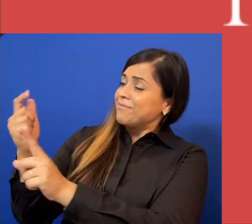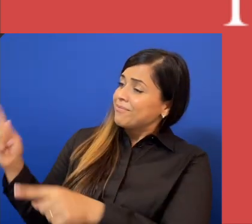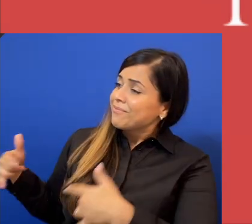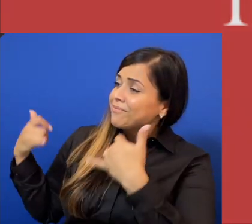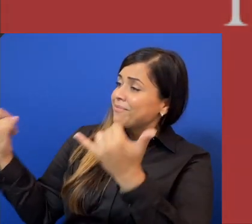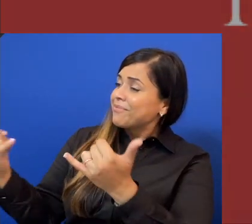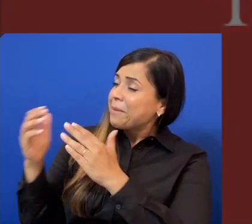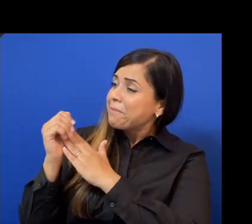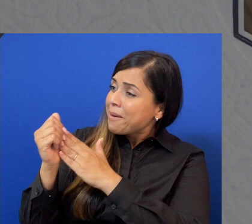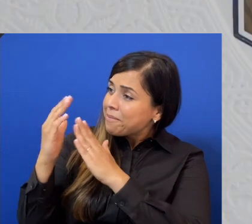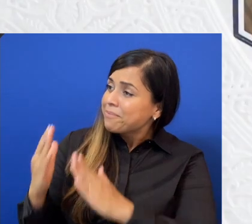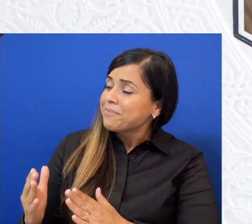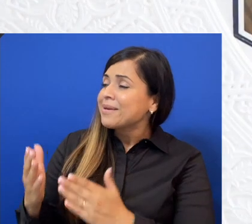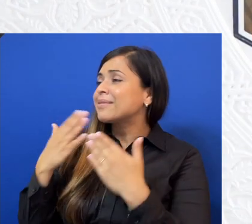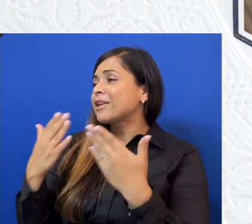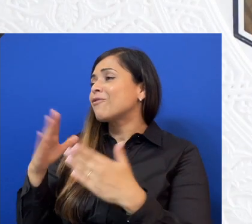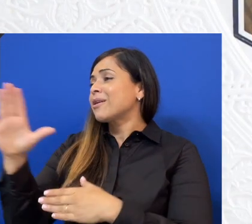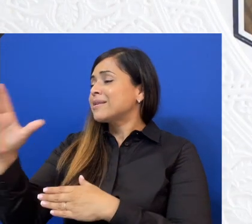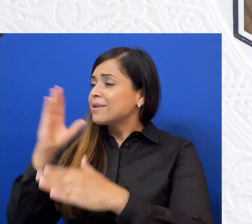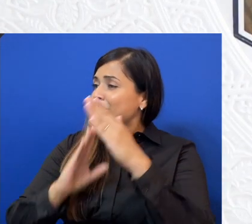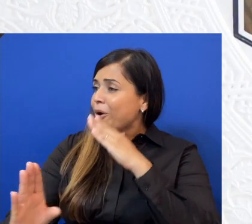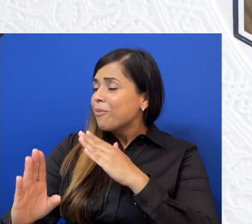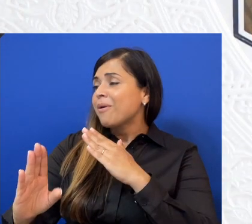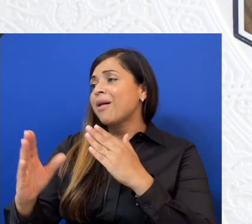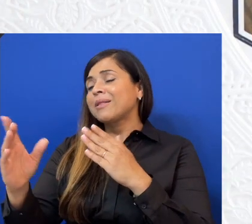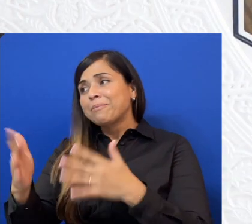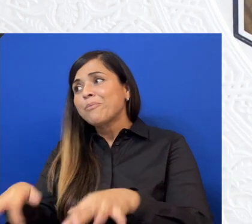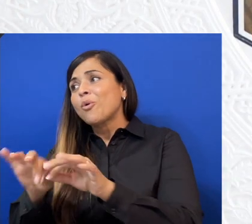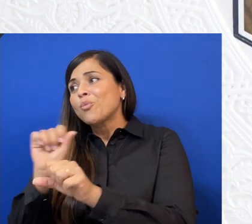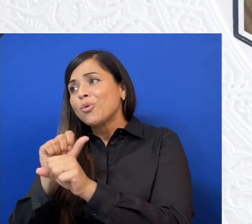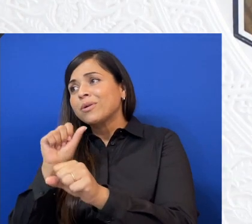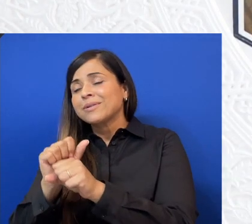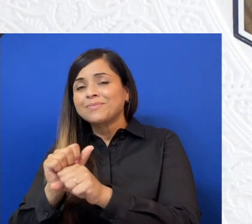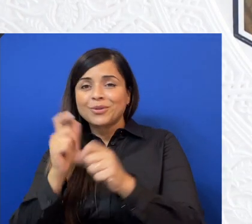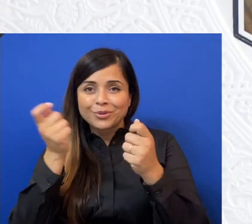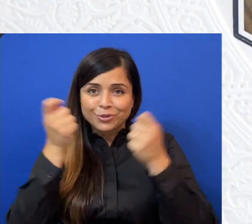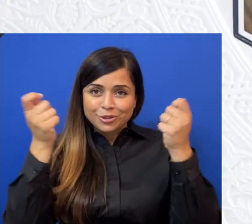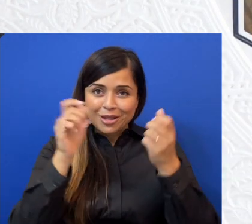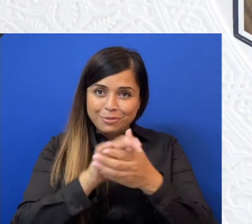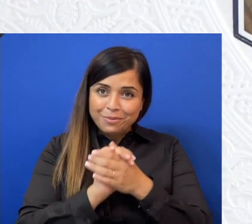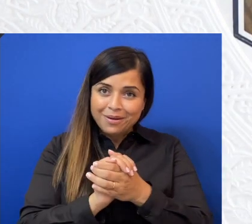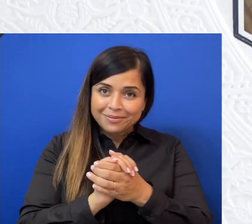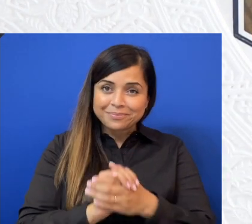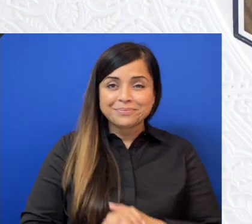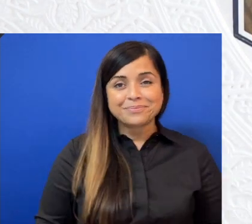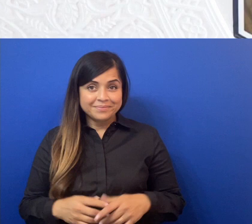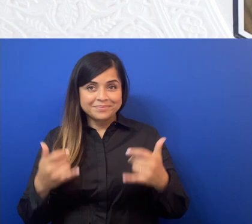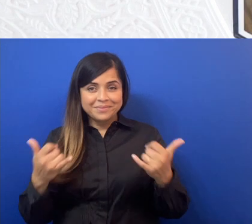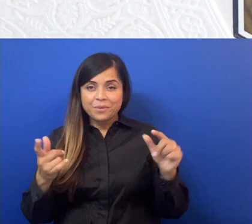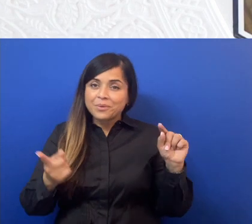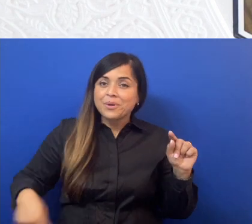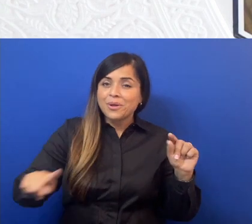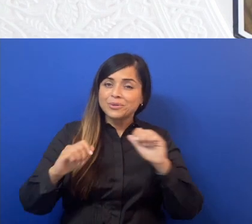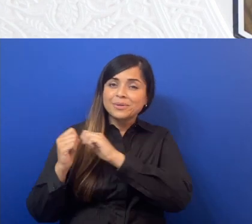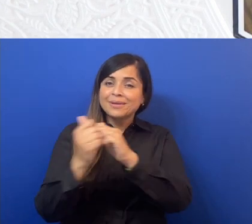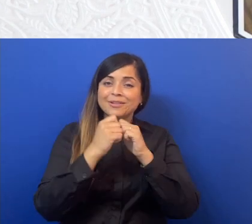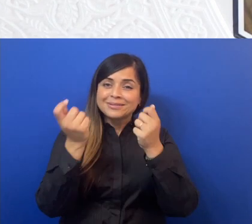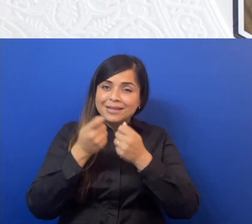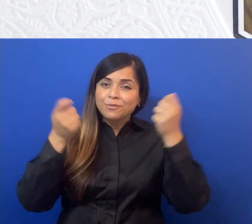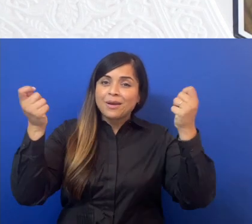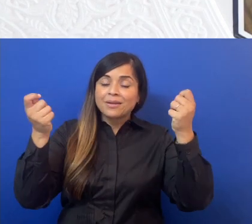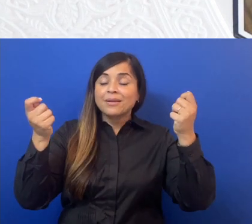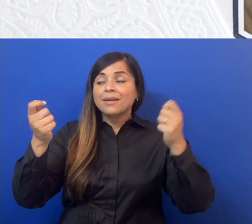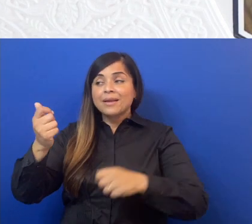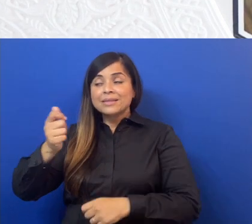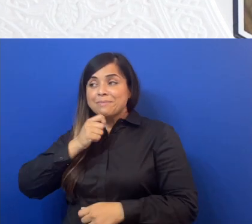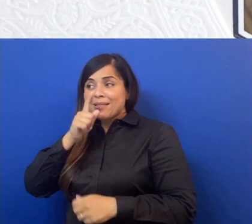Kushali Mubarak. Now, as we celebrate today the long-standing partnership between the Ismaili Imamat and Canada, we offer a brief